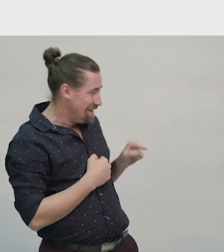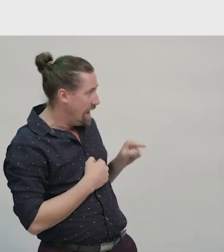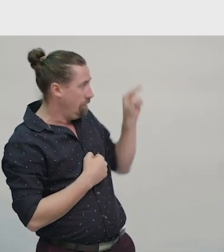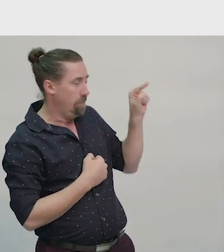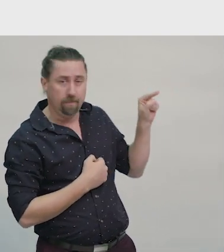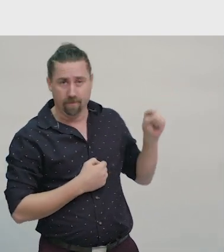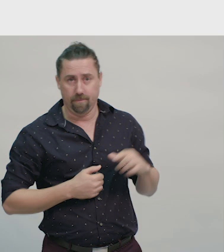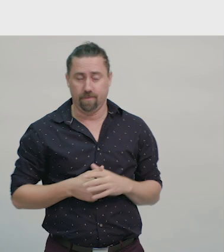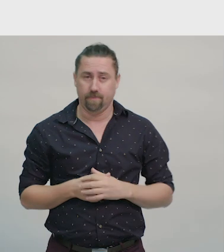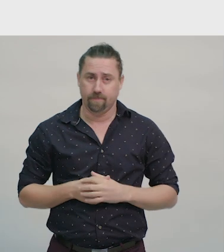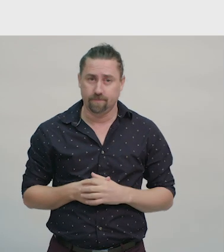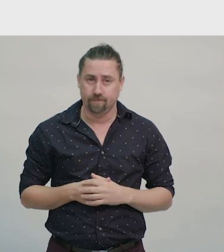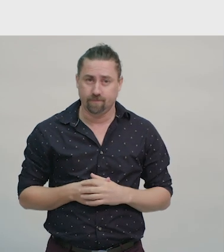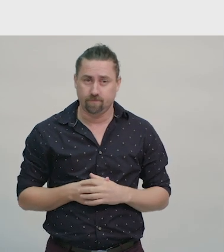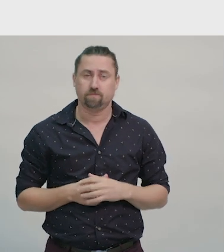4.